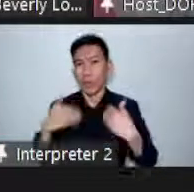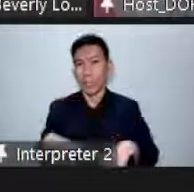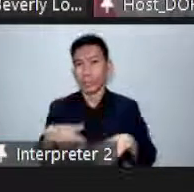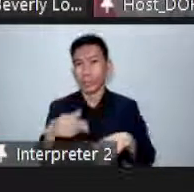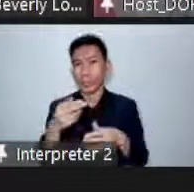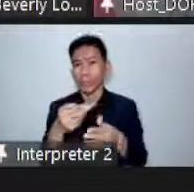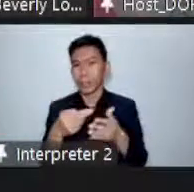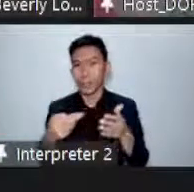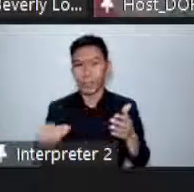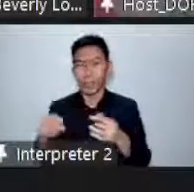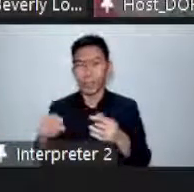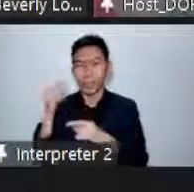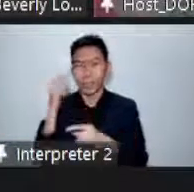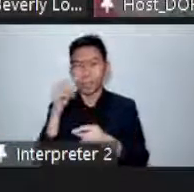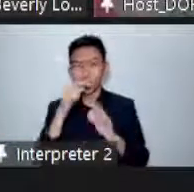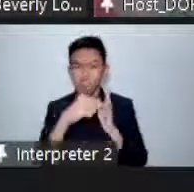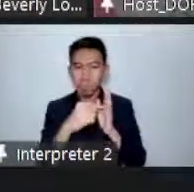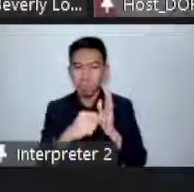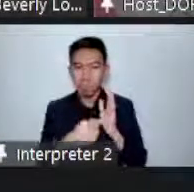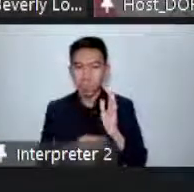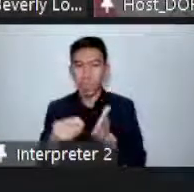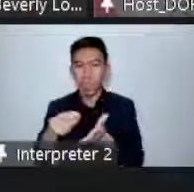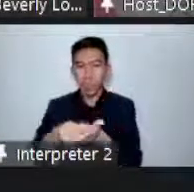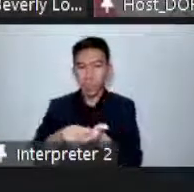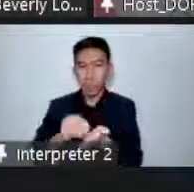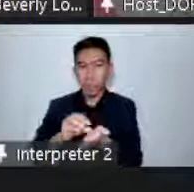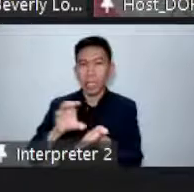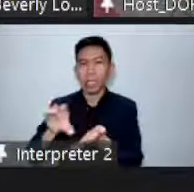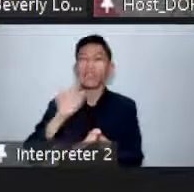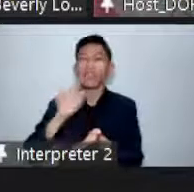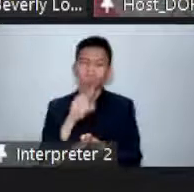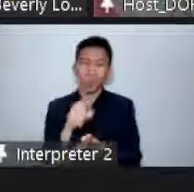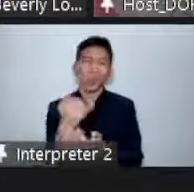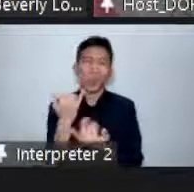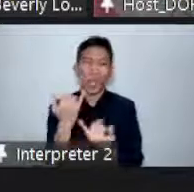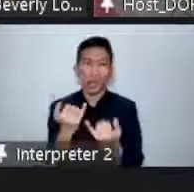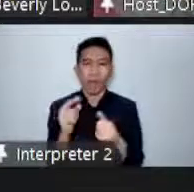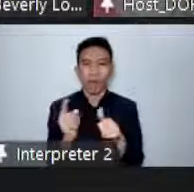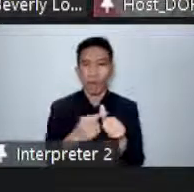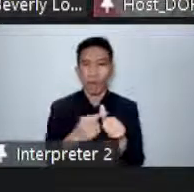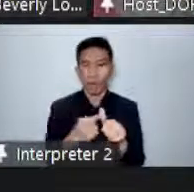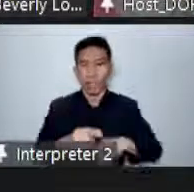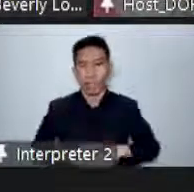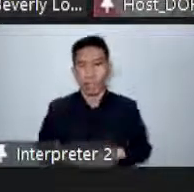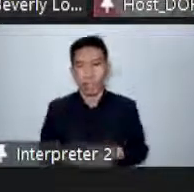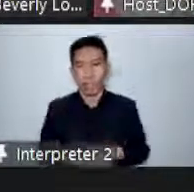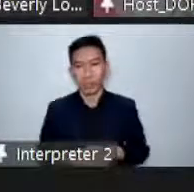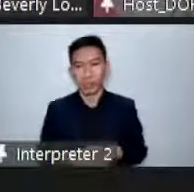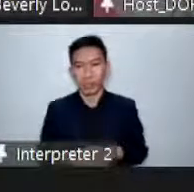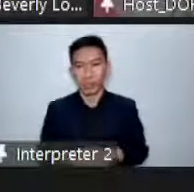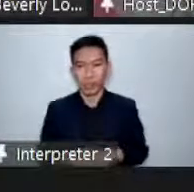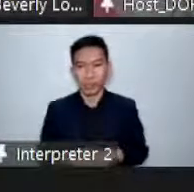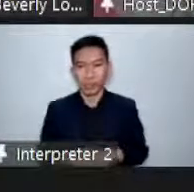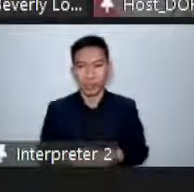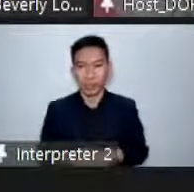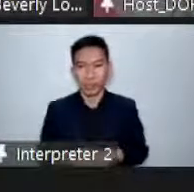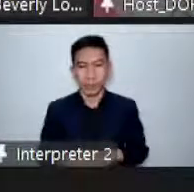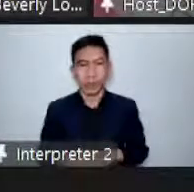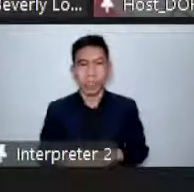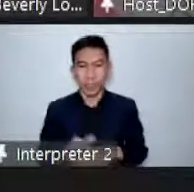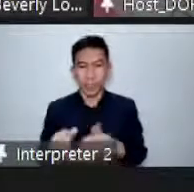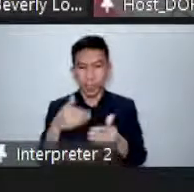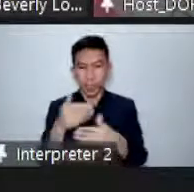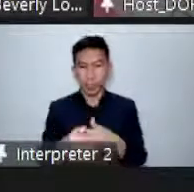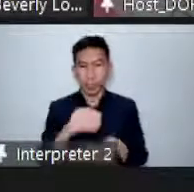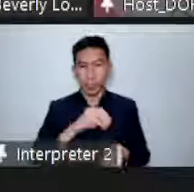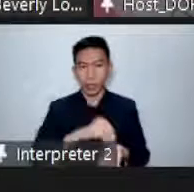of the screening fund are the priorities right now. And they'd like to see this to fruition. Dr.